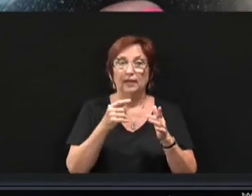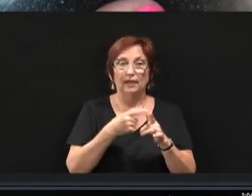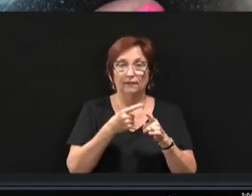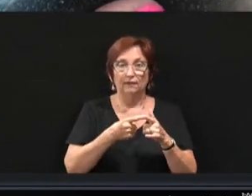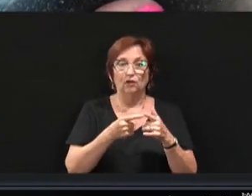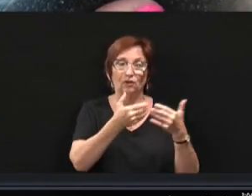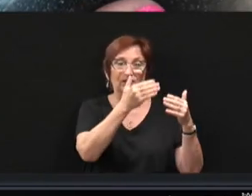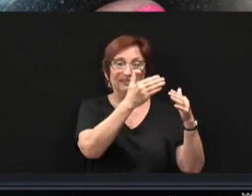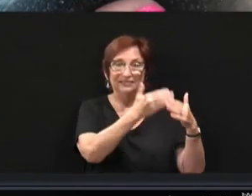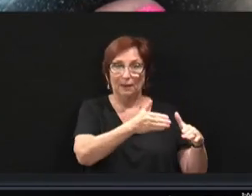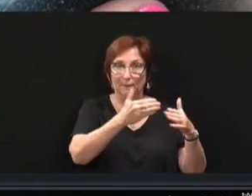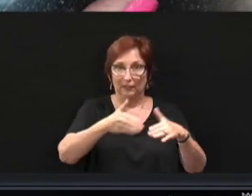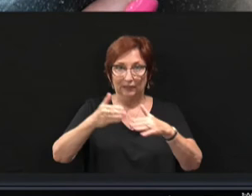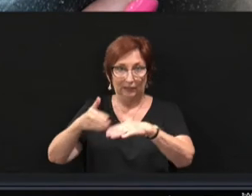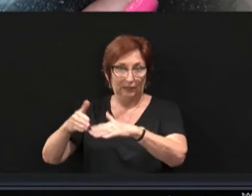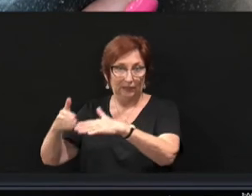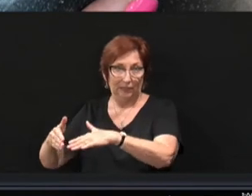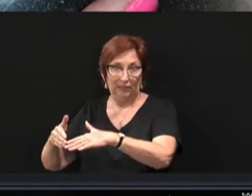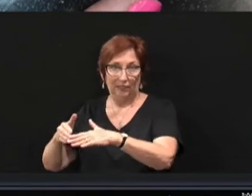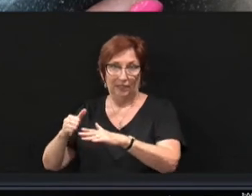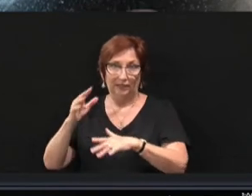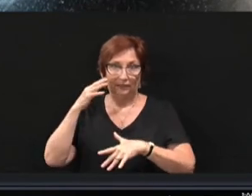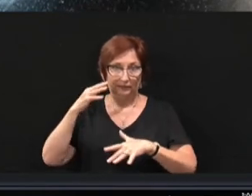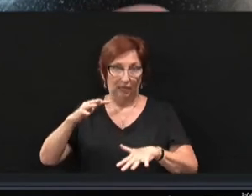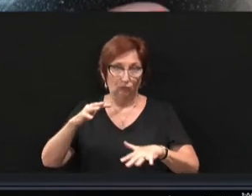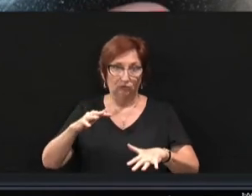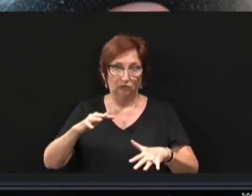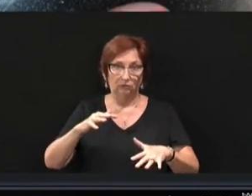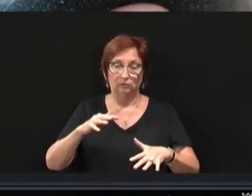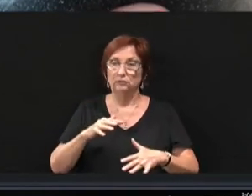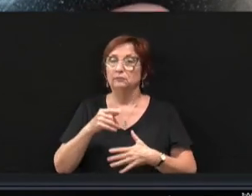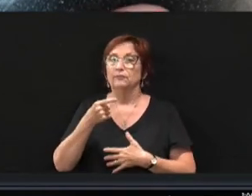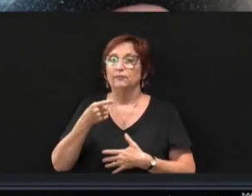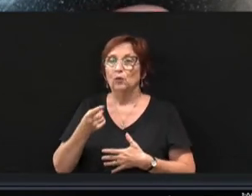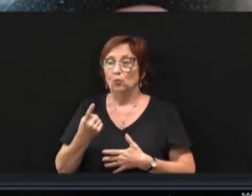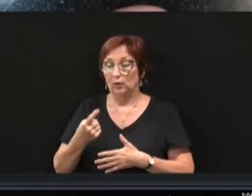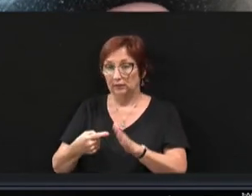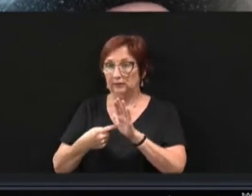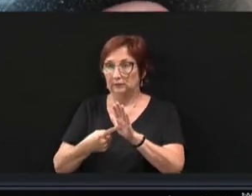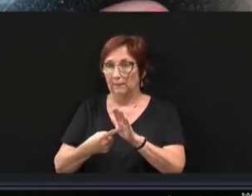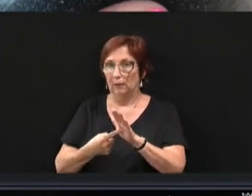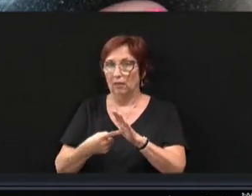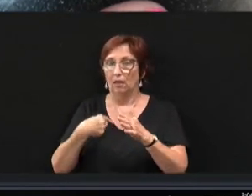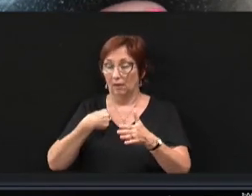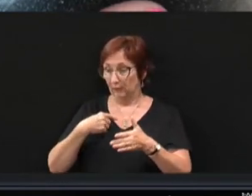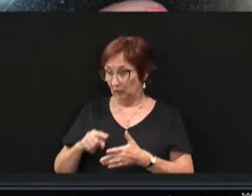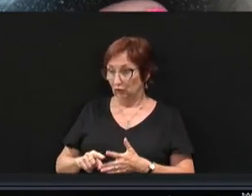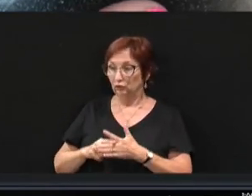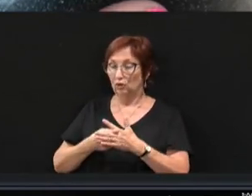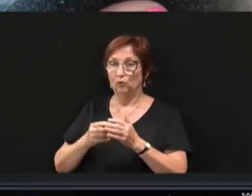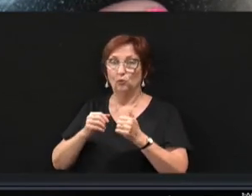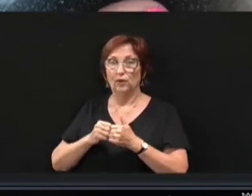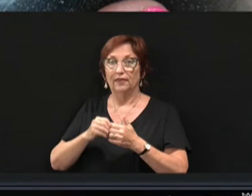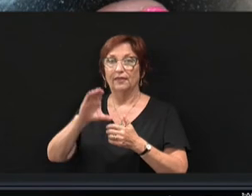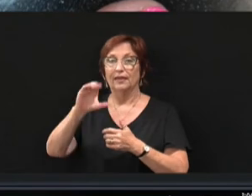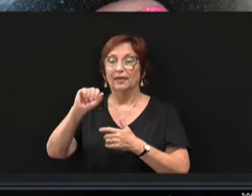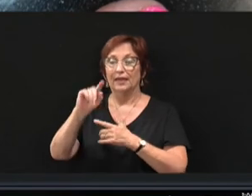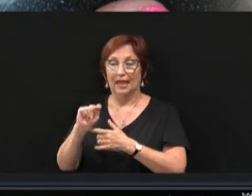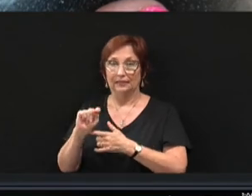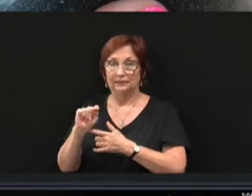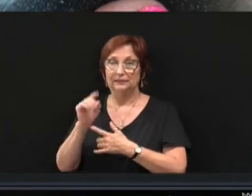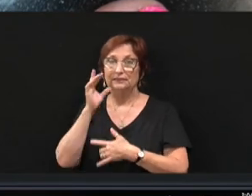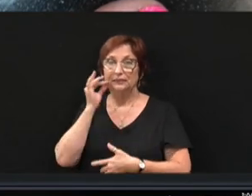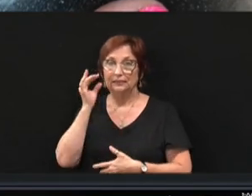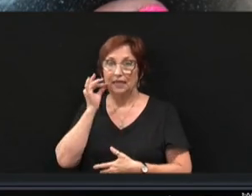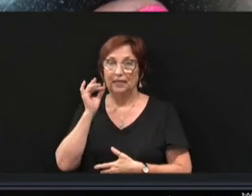sounds. Okay? Here is an example. I'm going to start with cat. I would